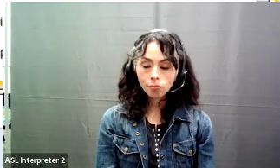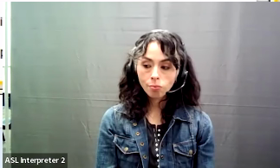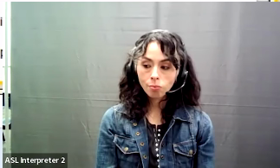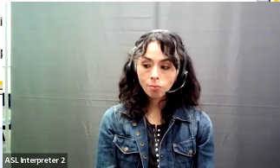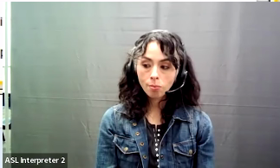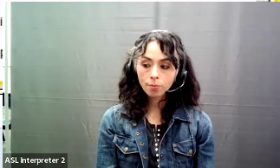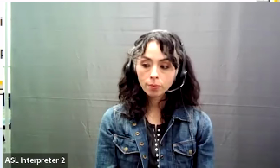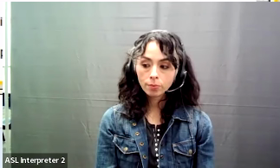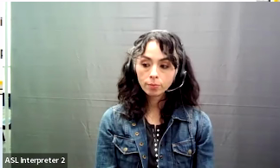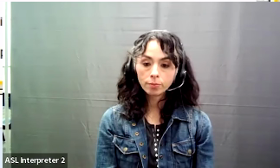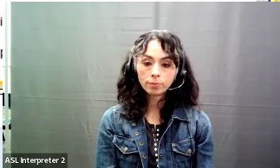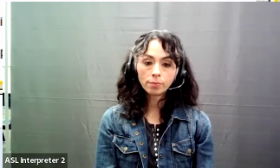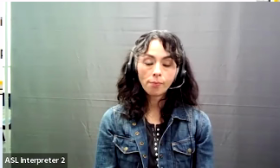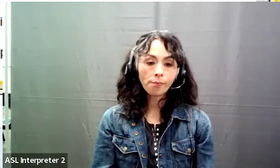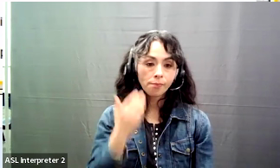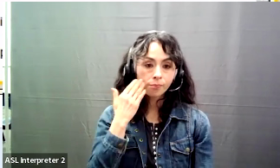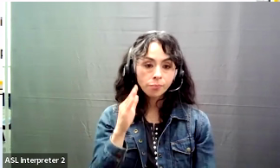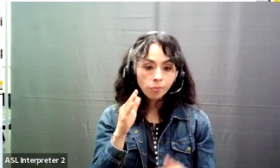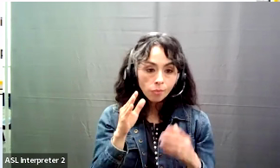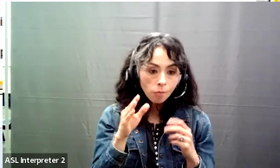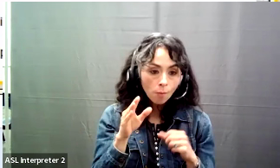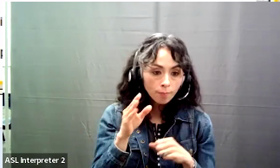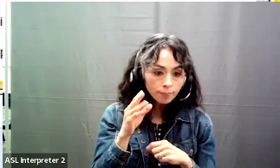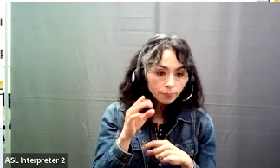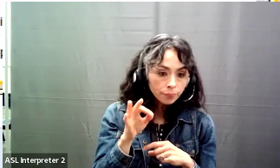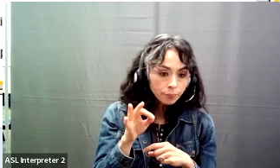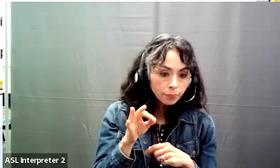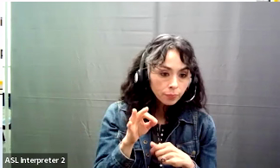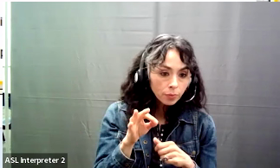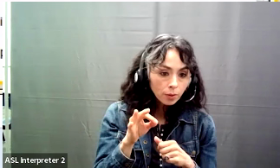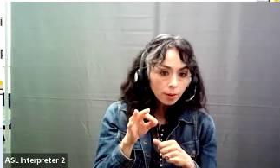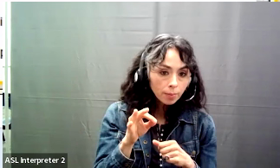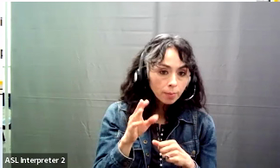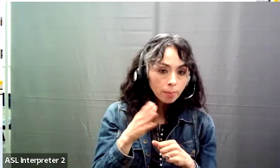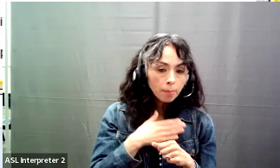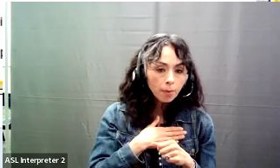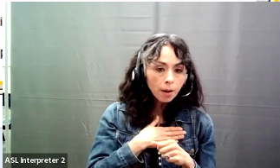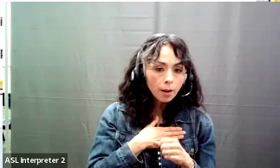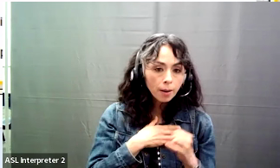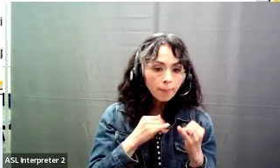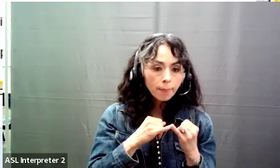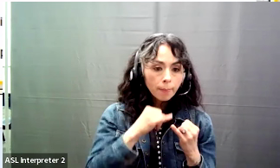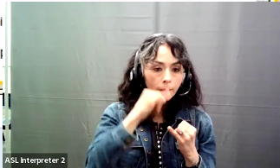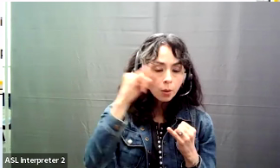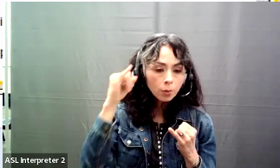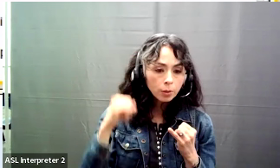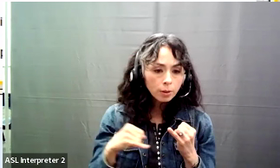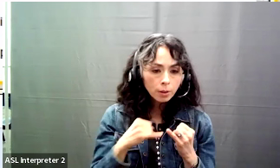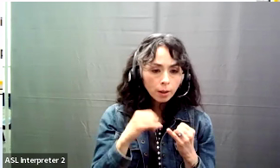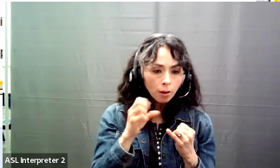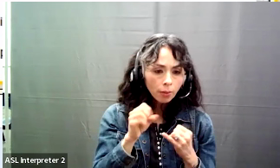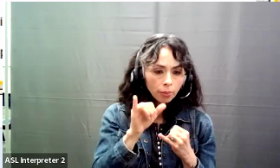We can observe here that when I created my boundaries, there was a